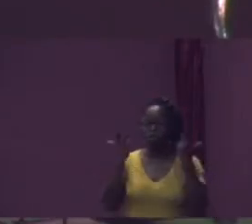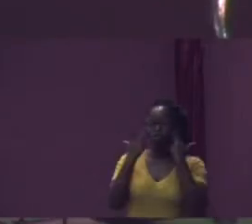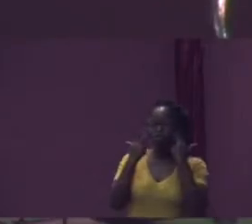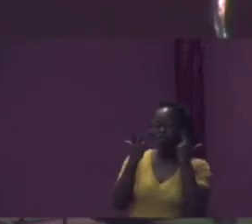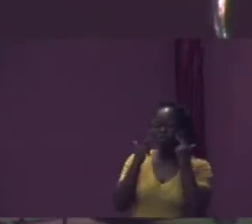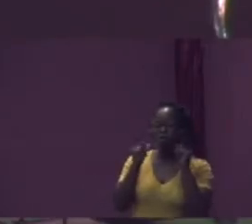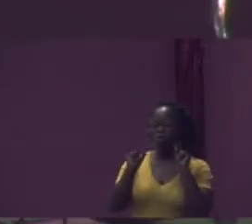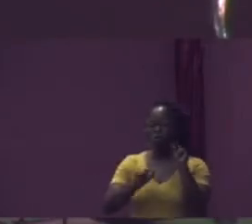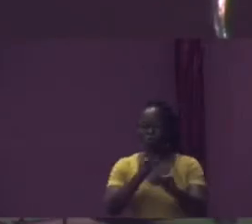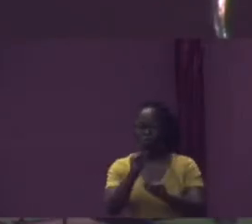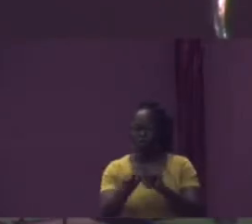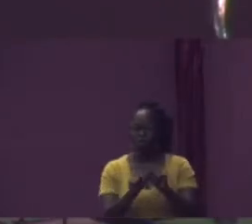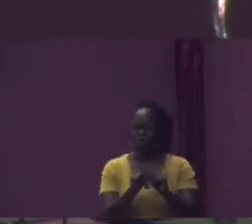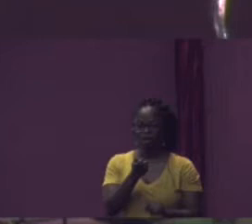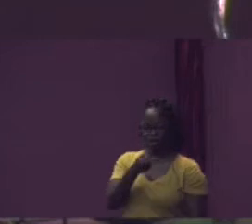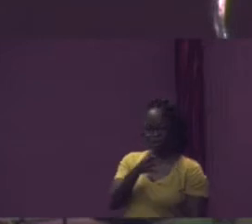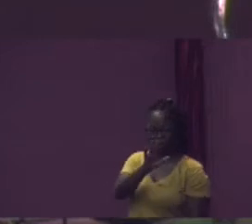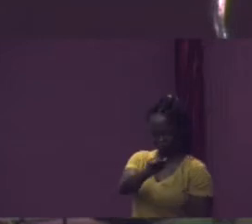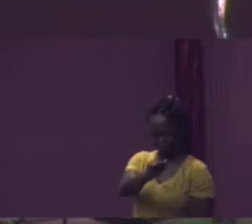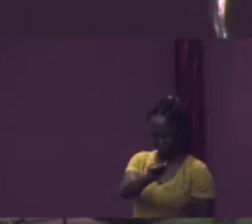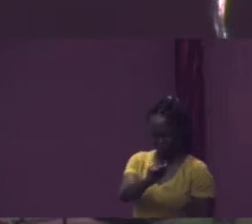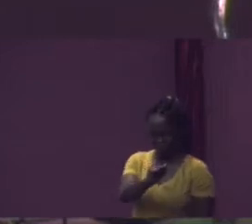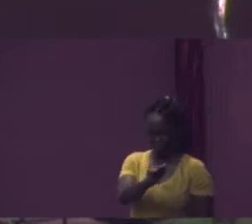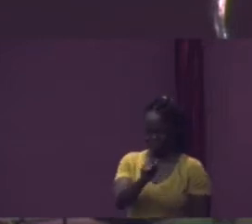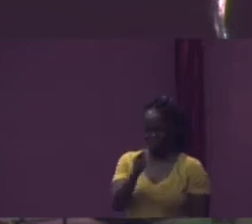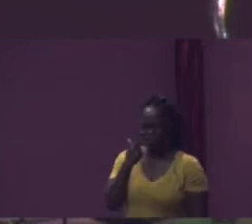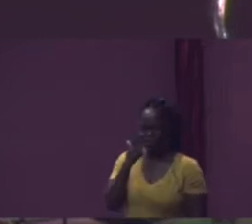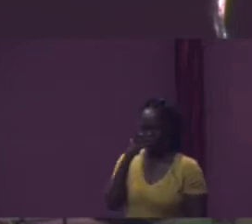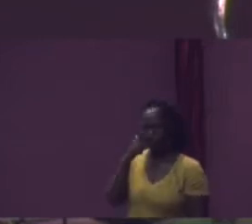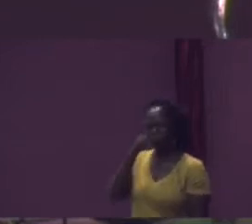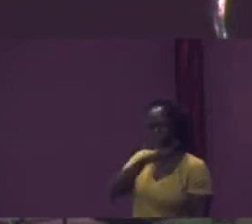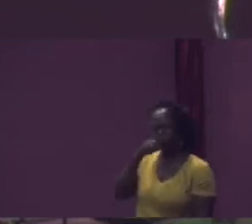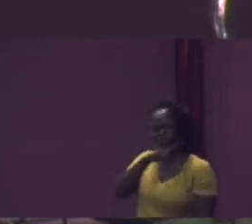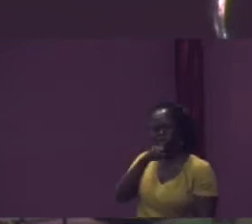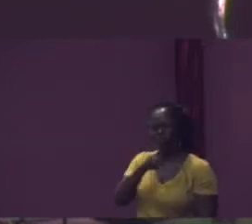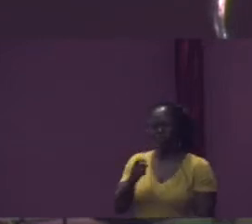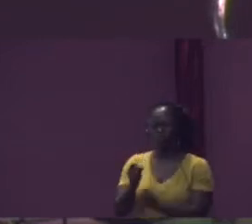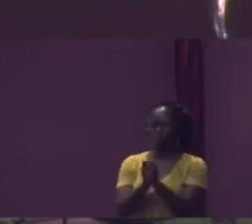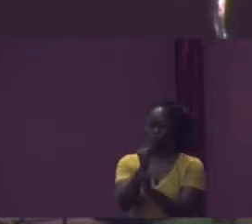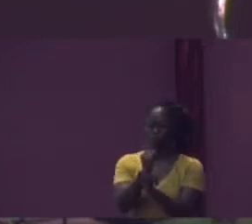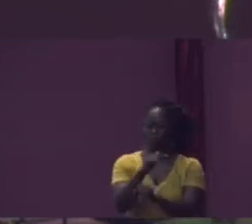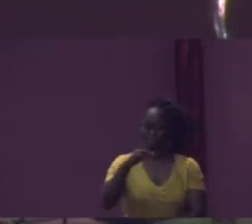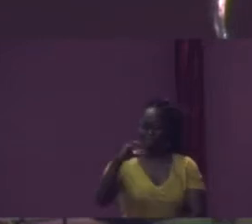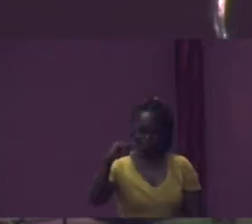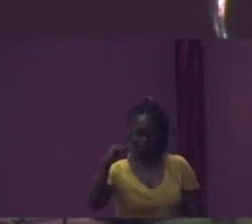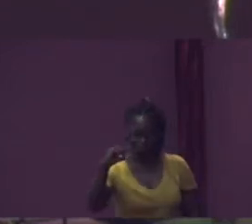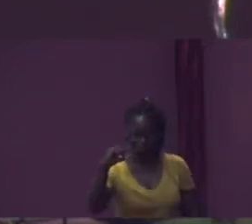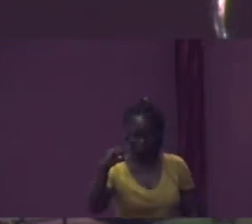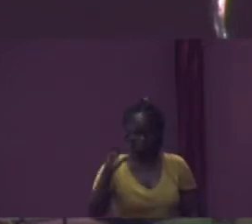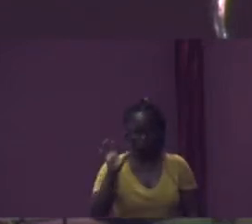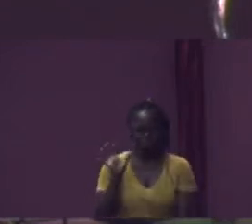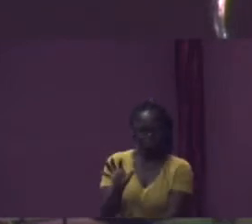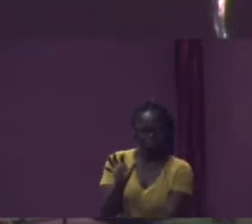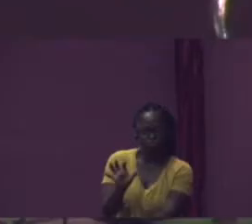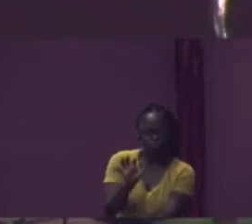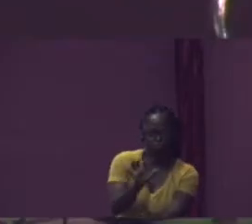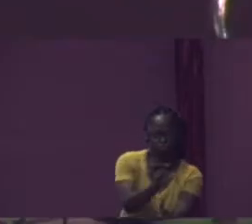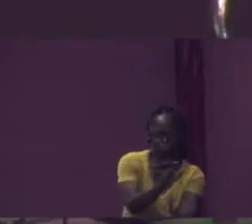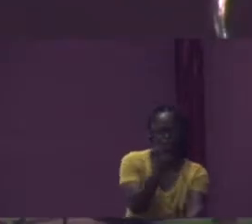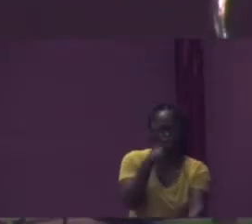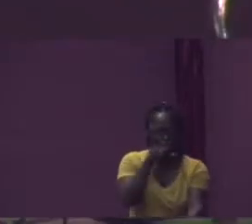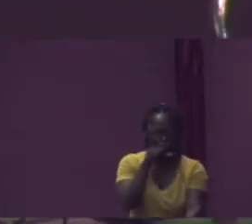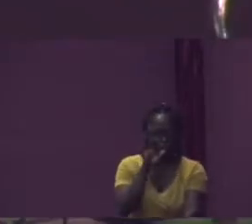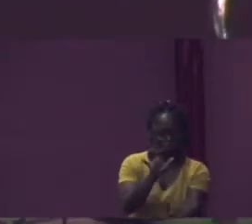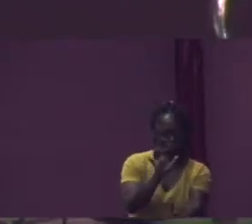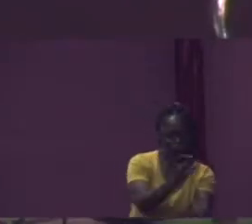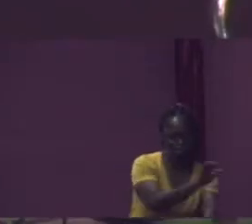midwife, the previous midwife before the 70s, who convinced many mothers to access government health services